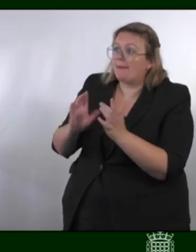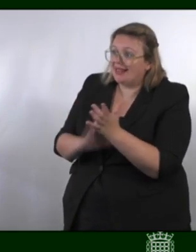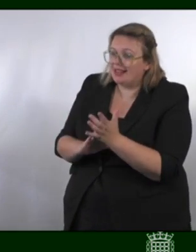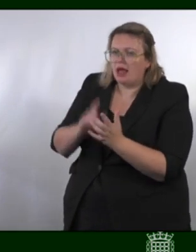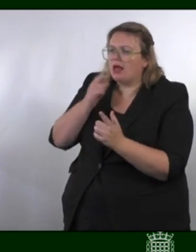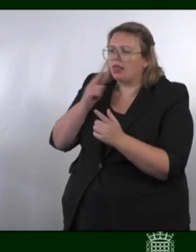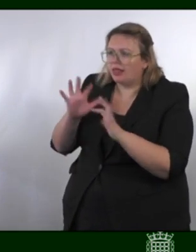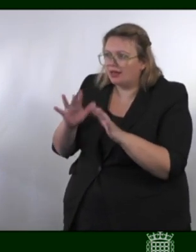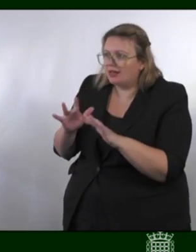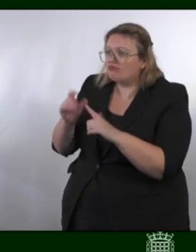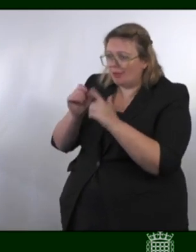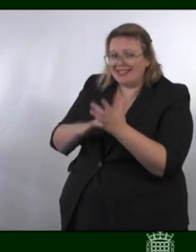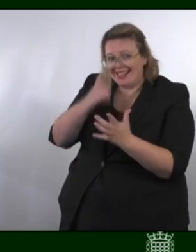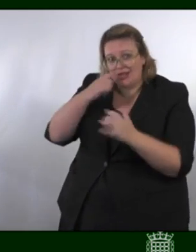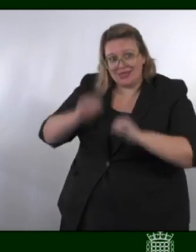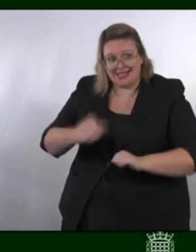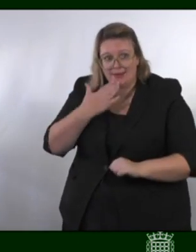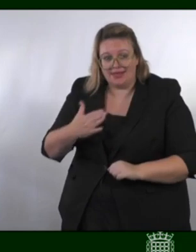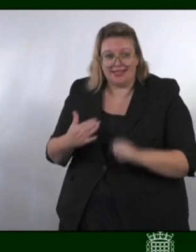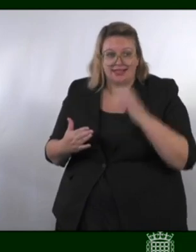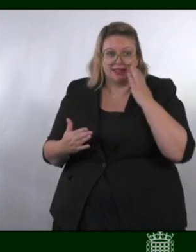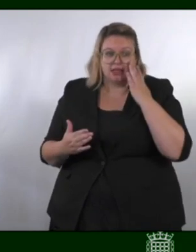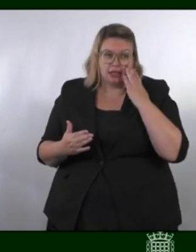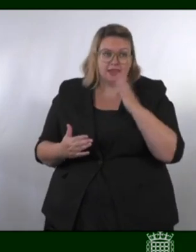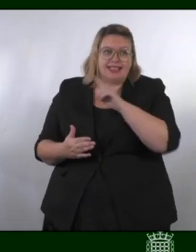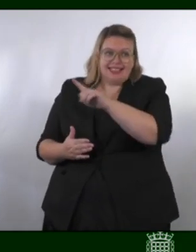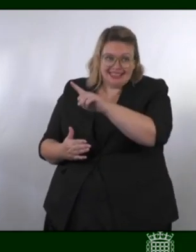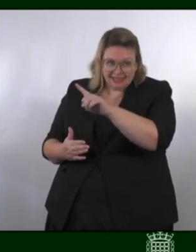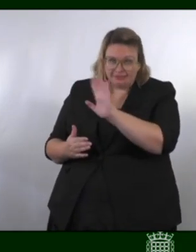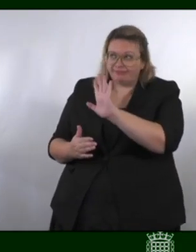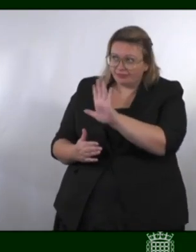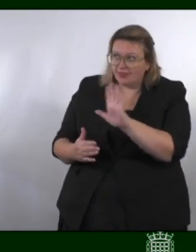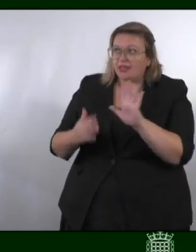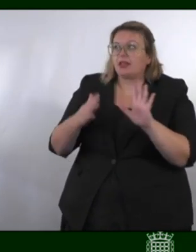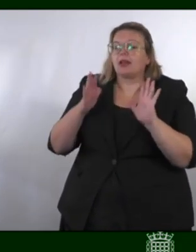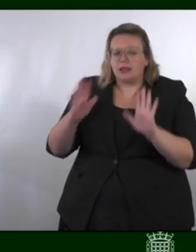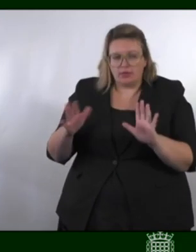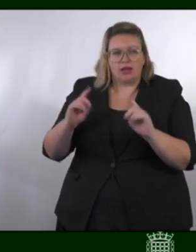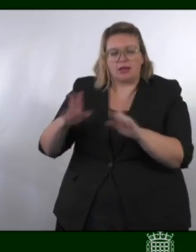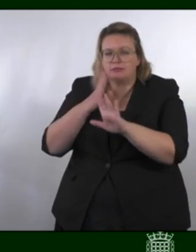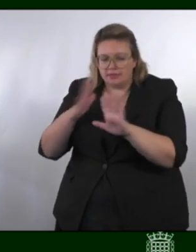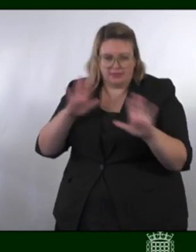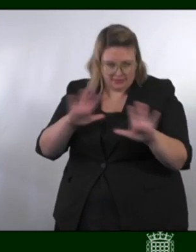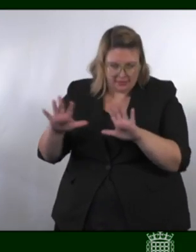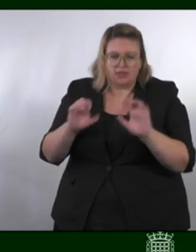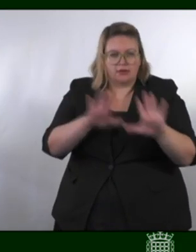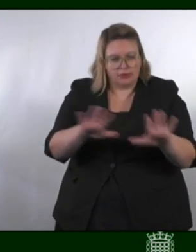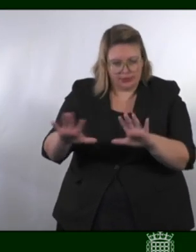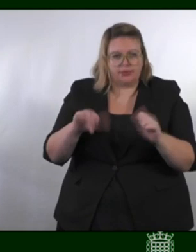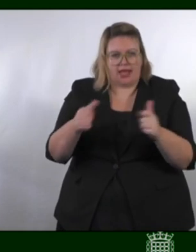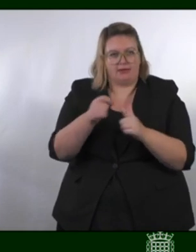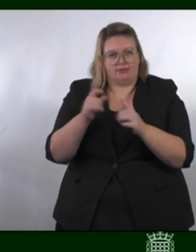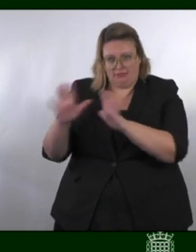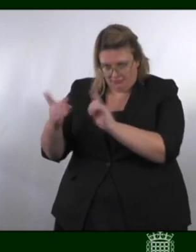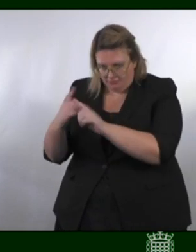Minister, can you just sit down? Please, we've got to have short questions. I want to get through the list. We've got to help each other. Prime Minister. Thank you. Thank you,